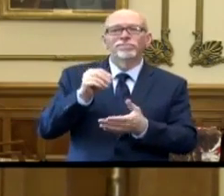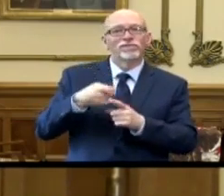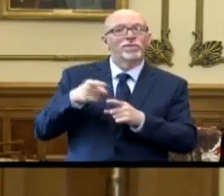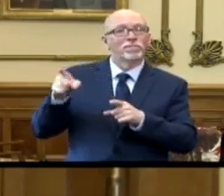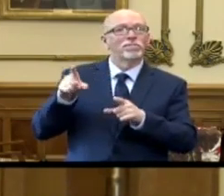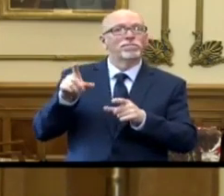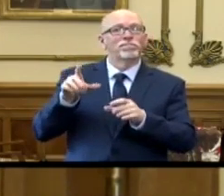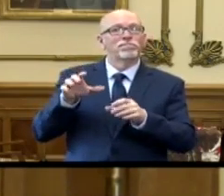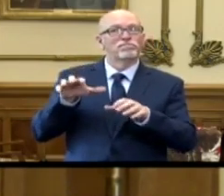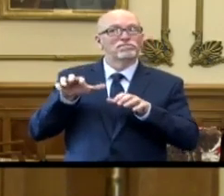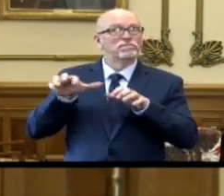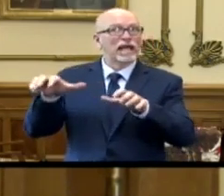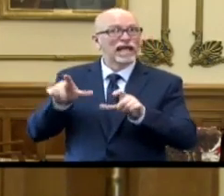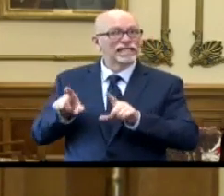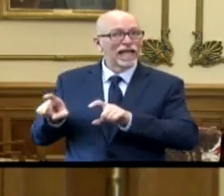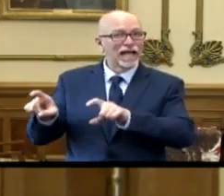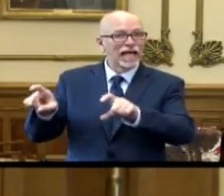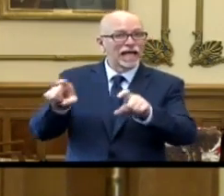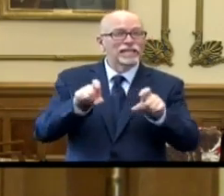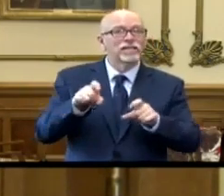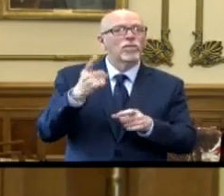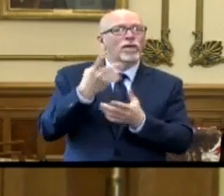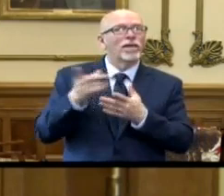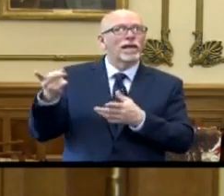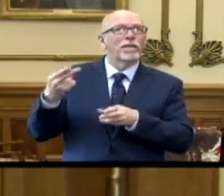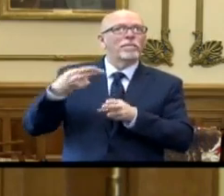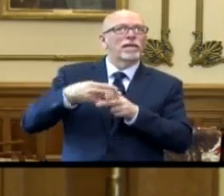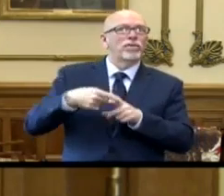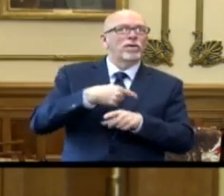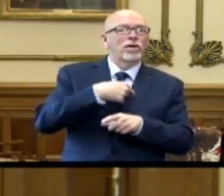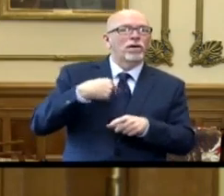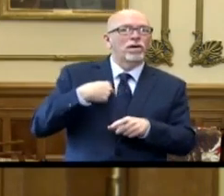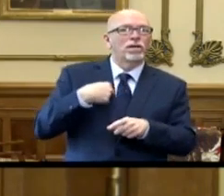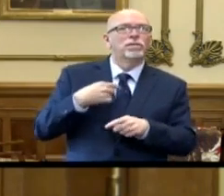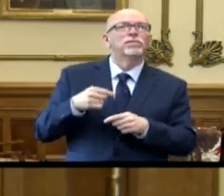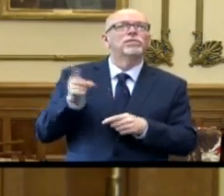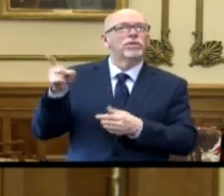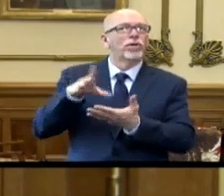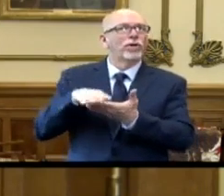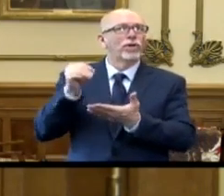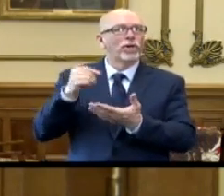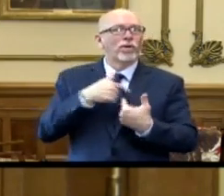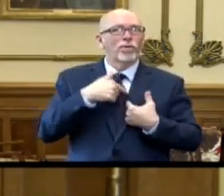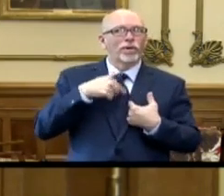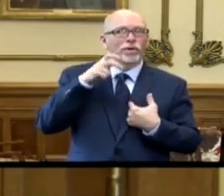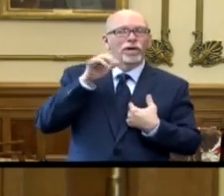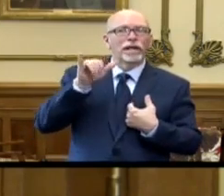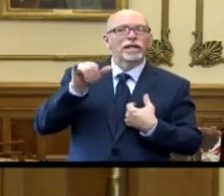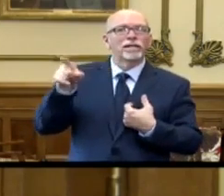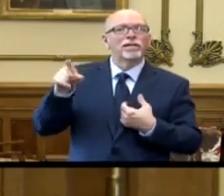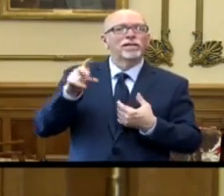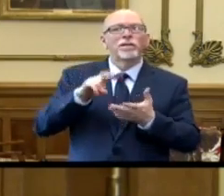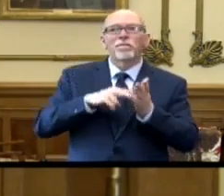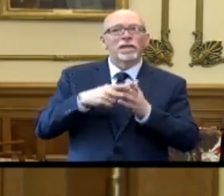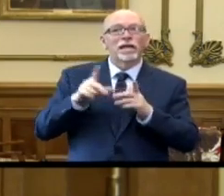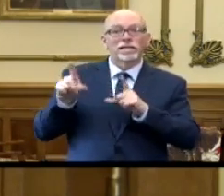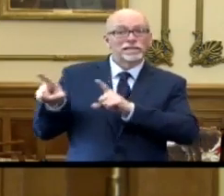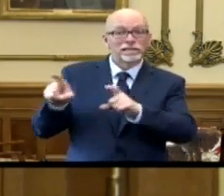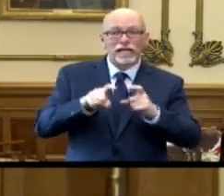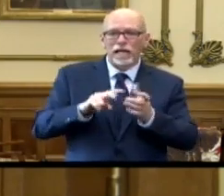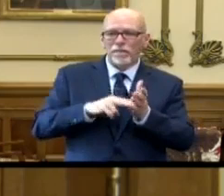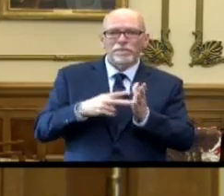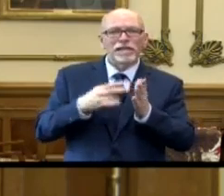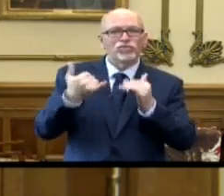from doing mass testing, right? And some of the things that they mentioned to us is, as we've heard here, is it's a snapshot in time.